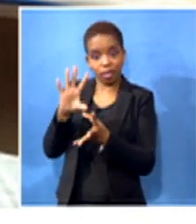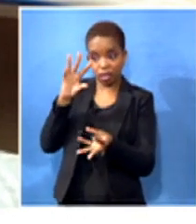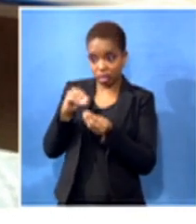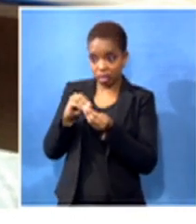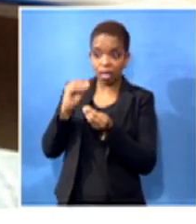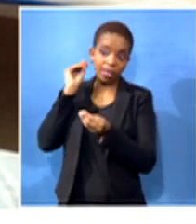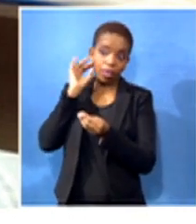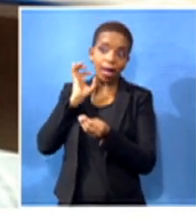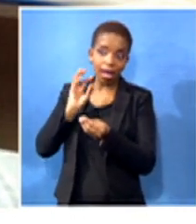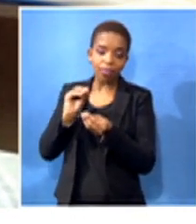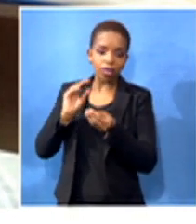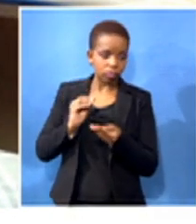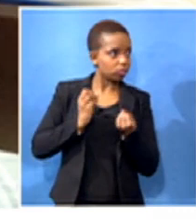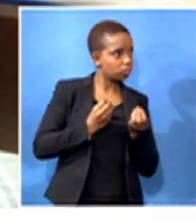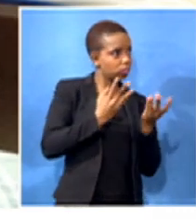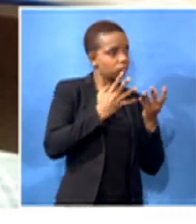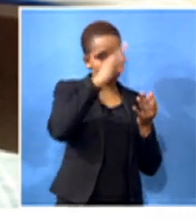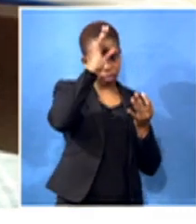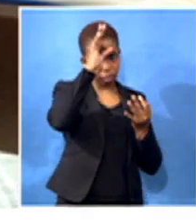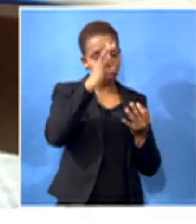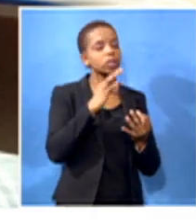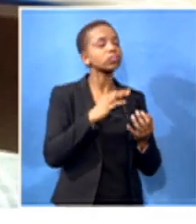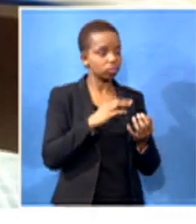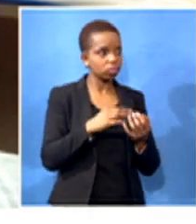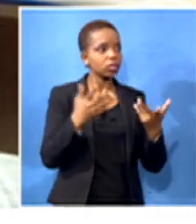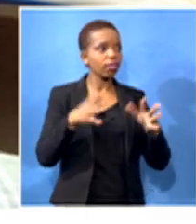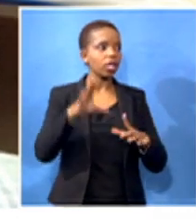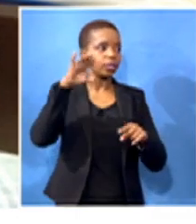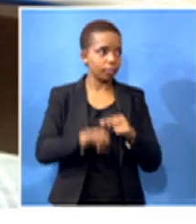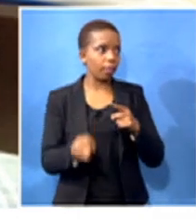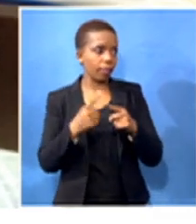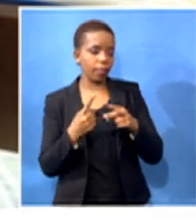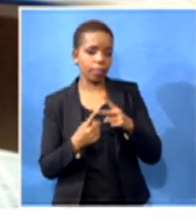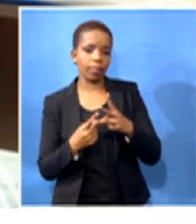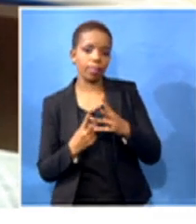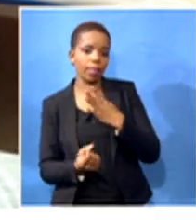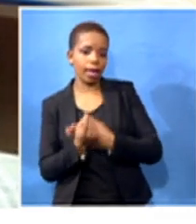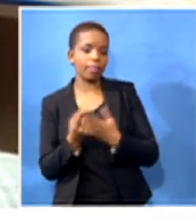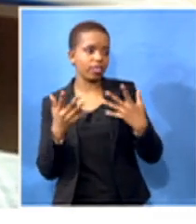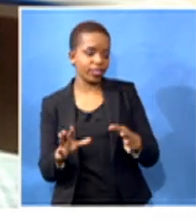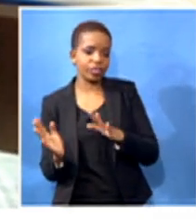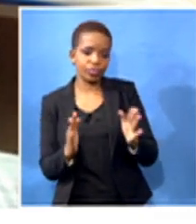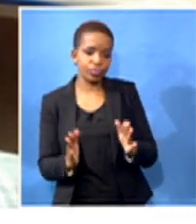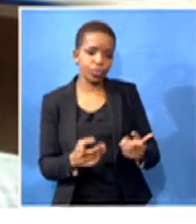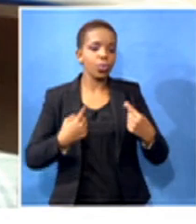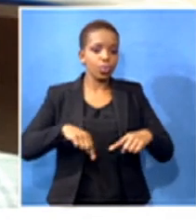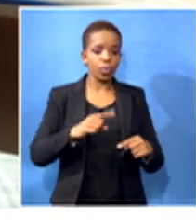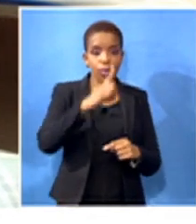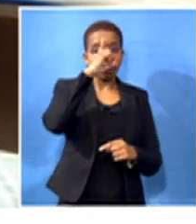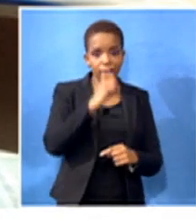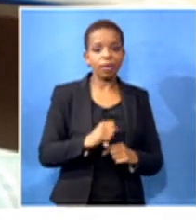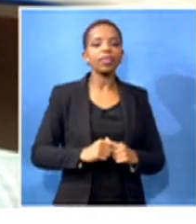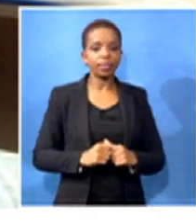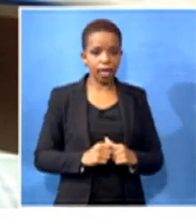to the police, indeed, this thing has been discovered in such an extent and in such a manner, and we believe that the police should now then take